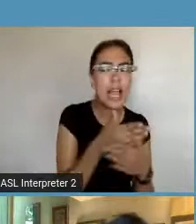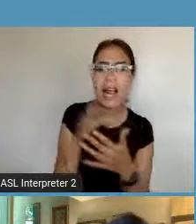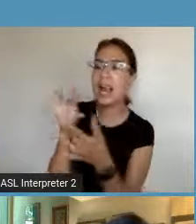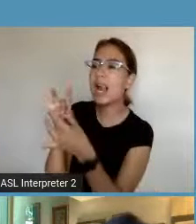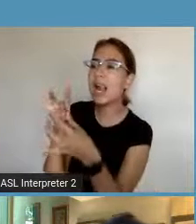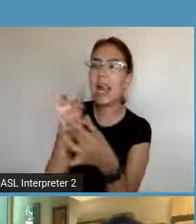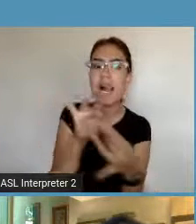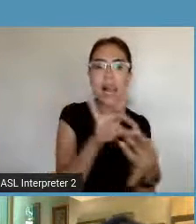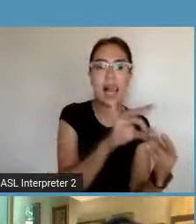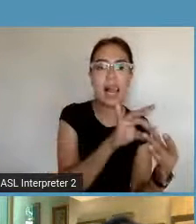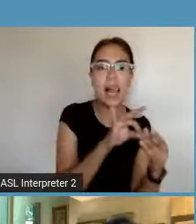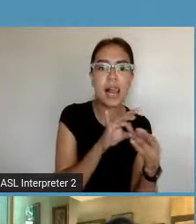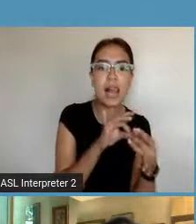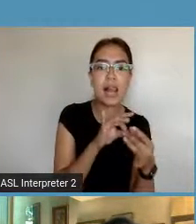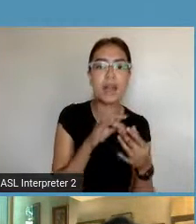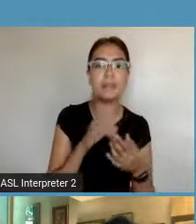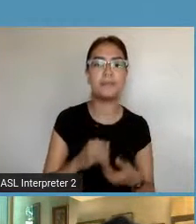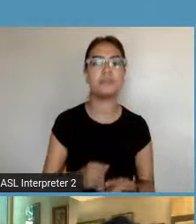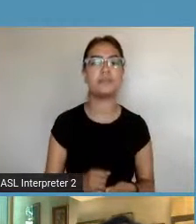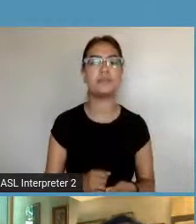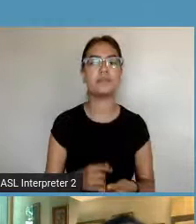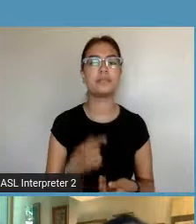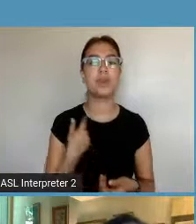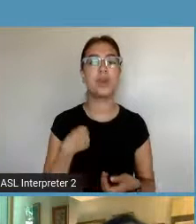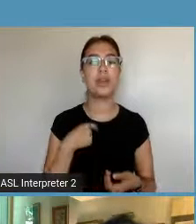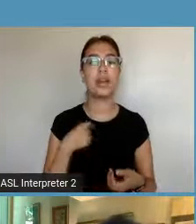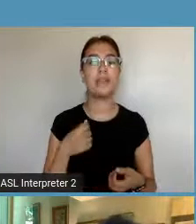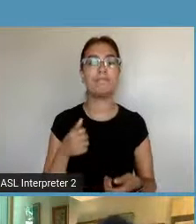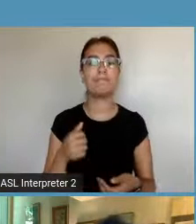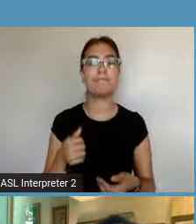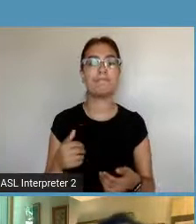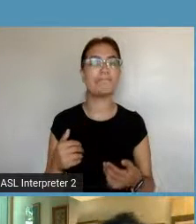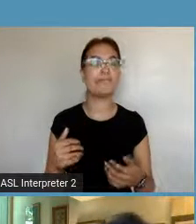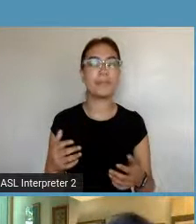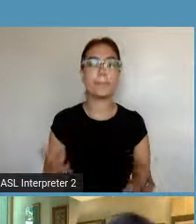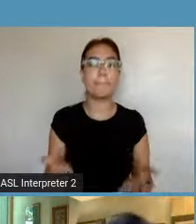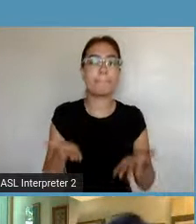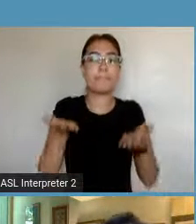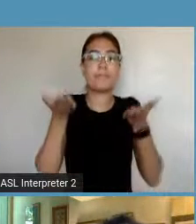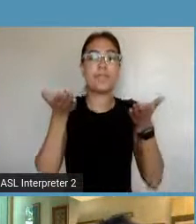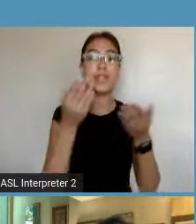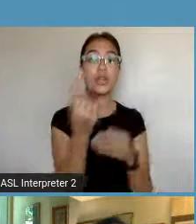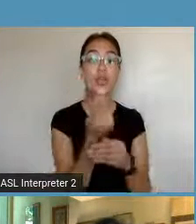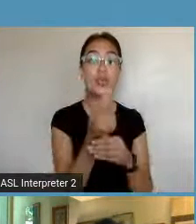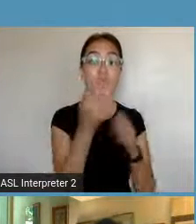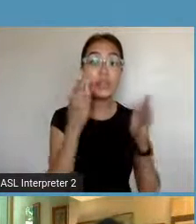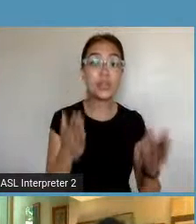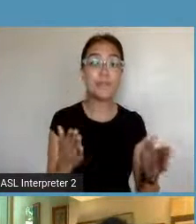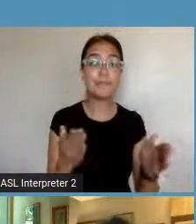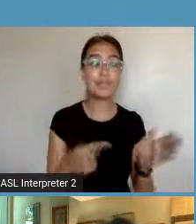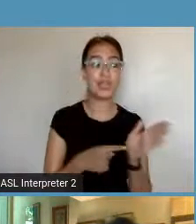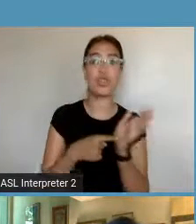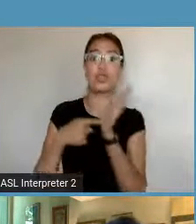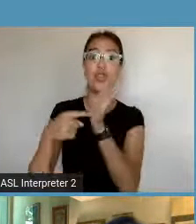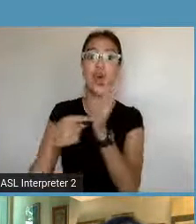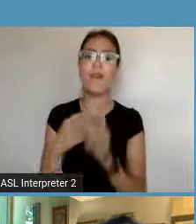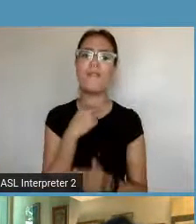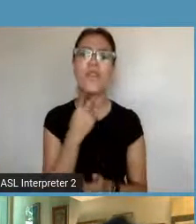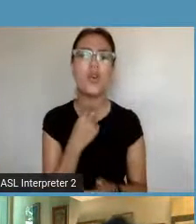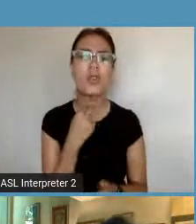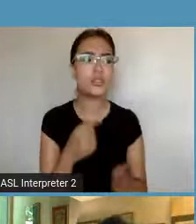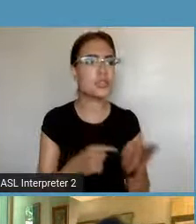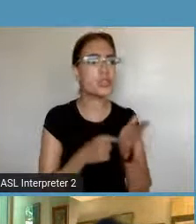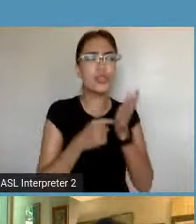community stakeholders. We want to amplify our users and our people's voices by exhibiting art, history, and artifacts that